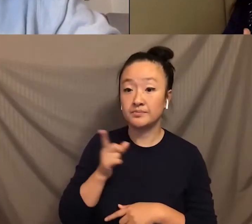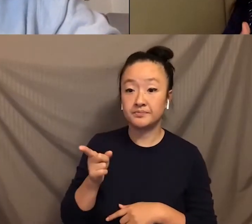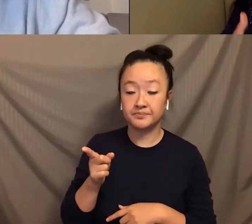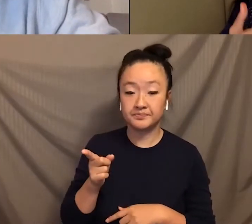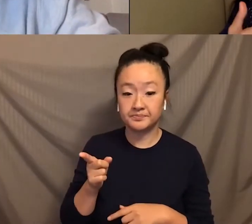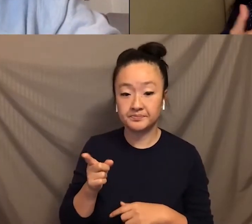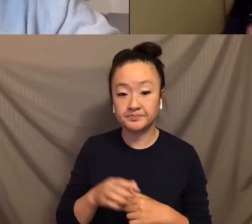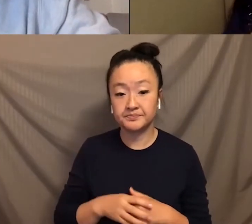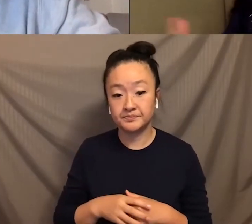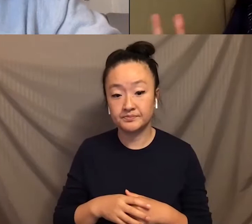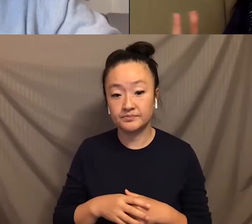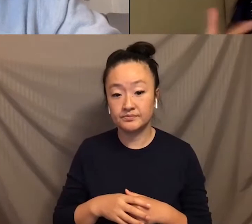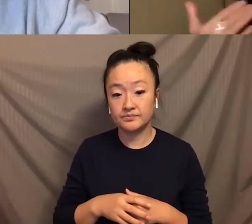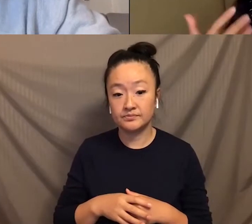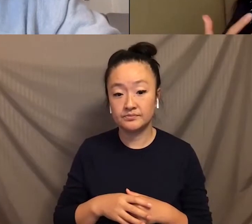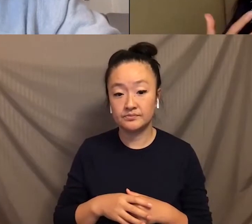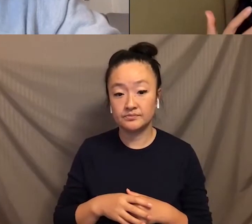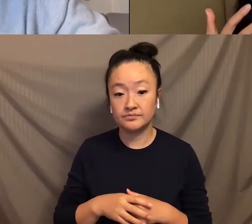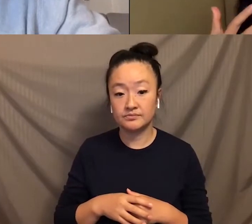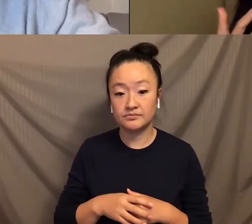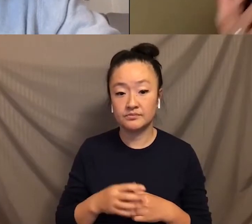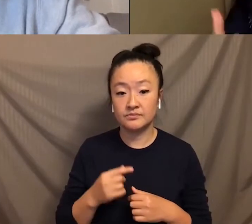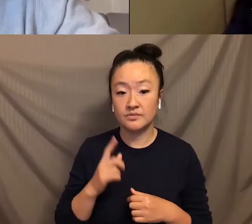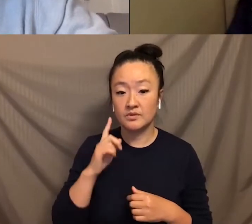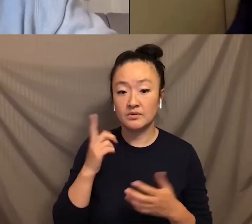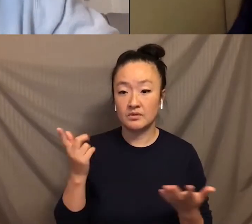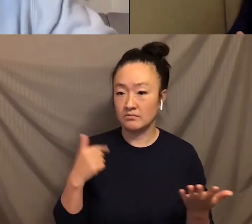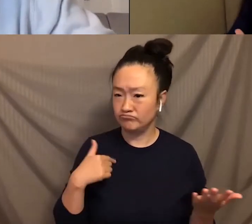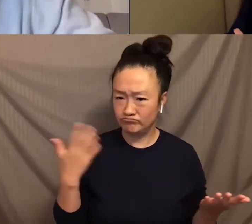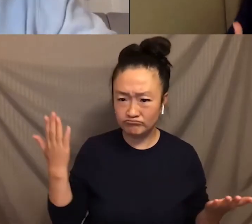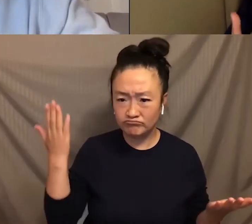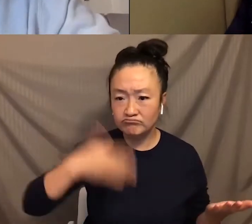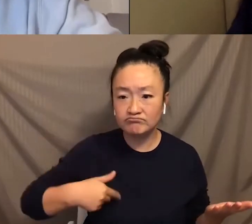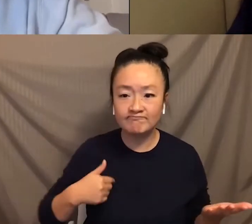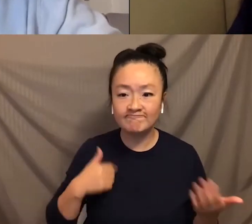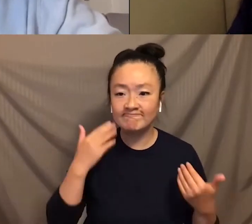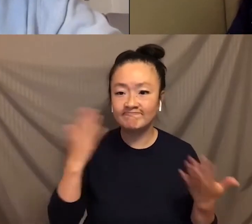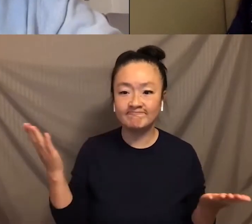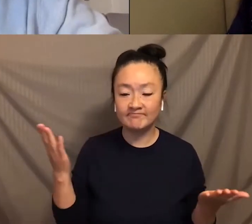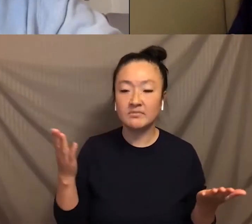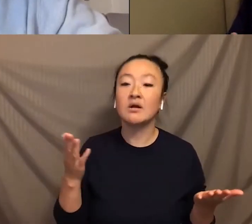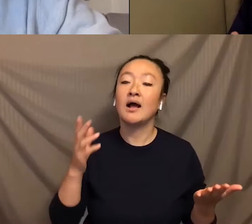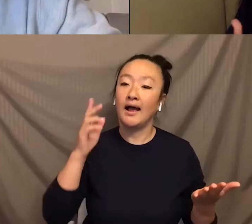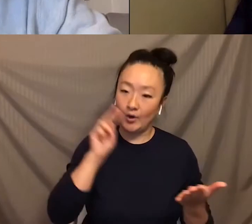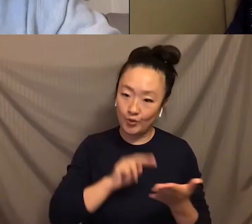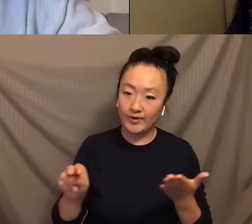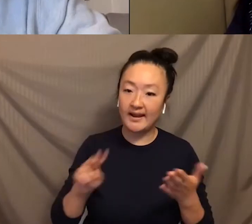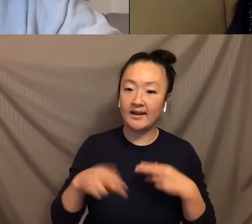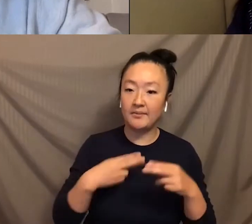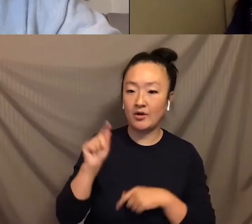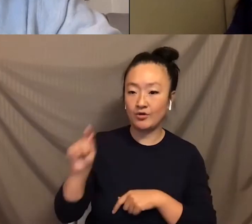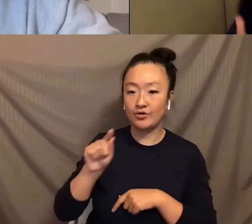was entirely lost to me until I read about her in your book. And